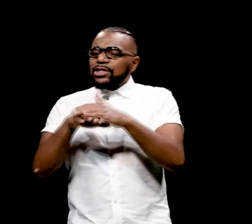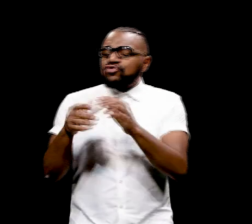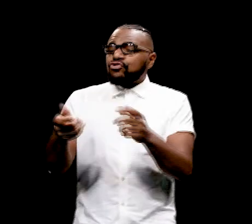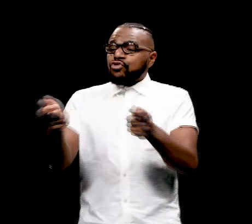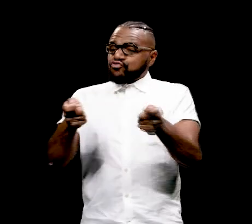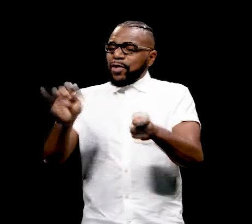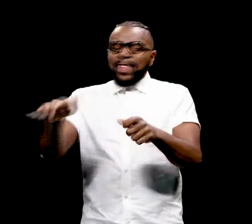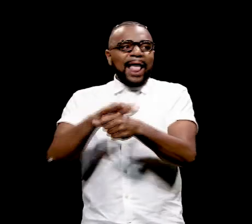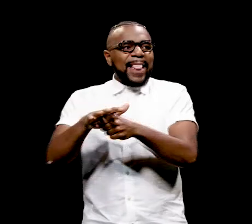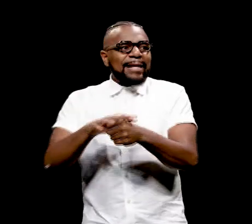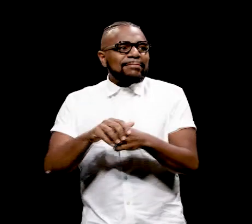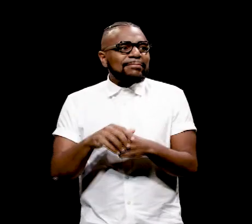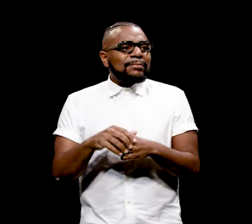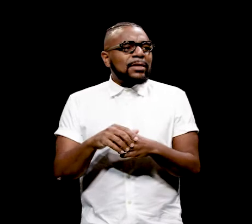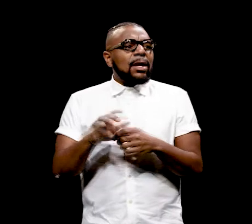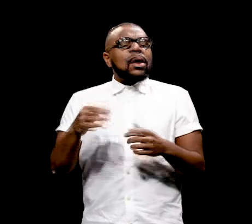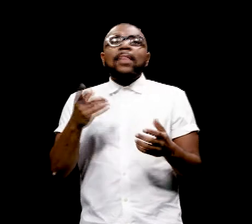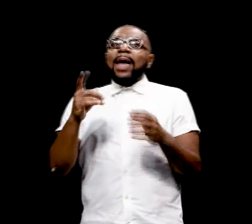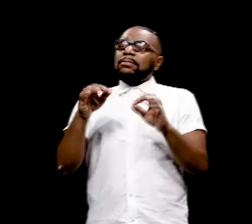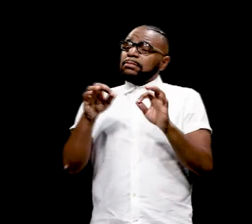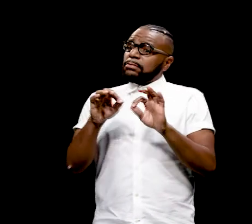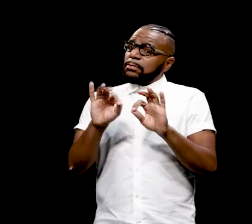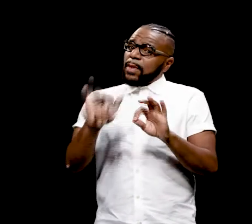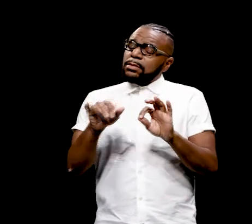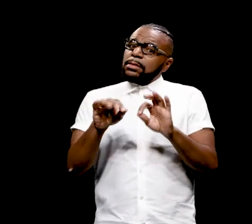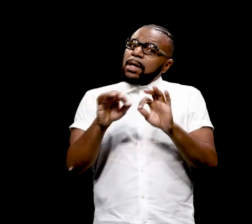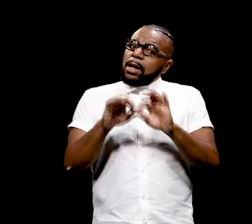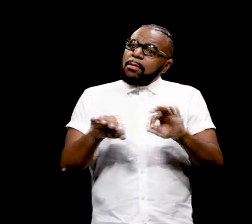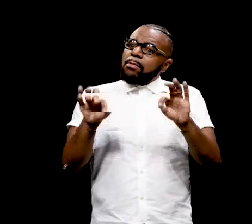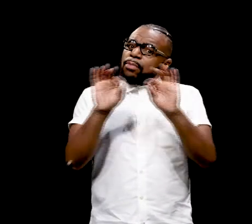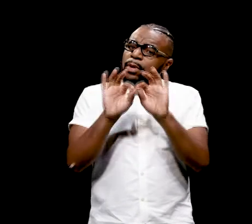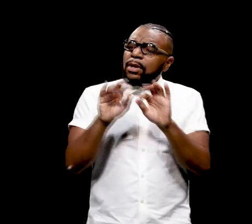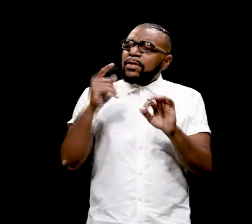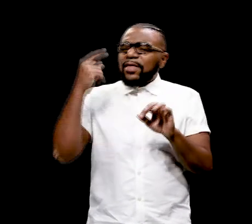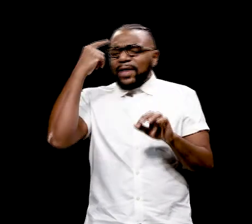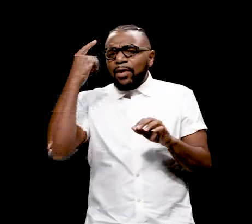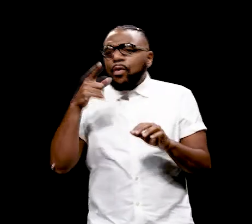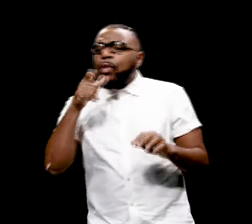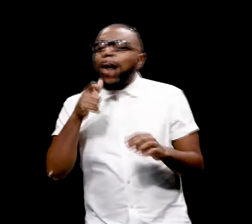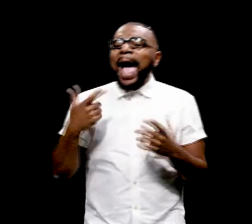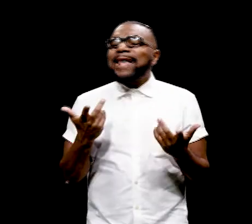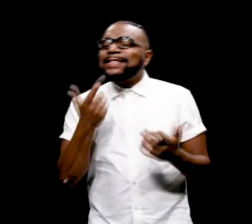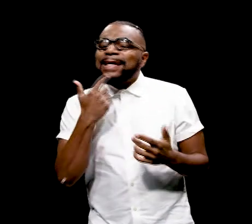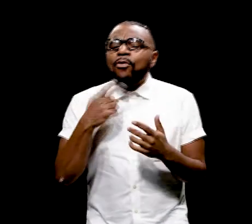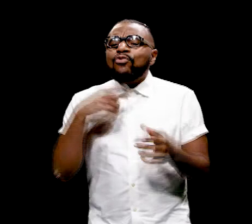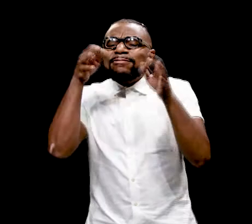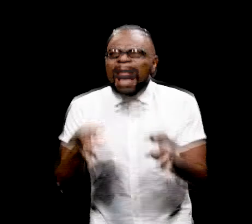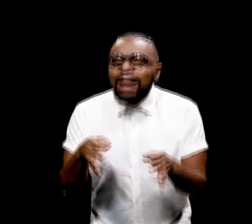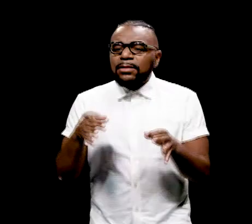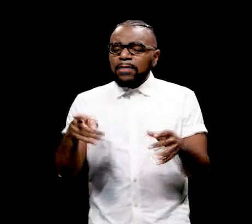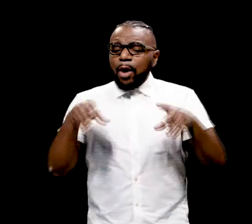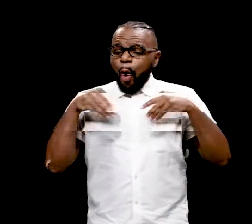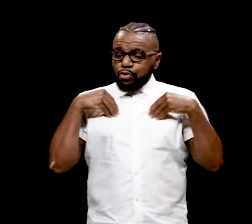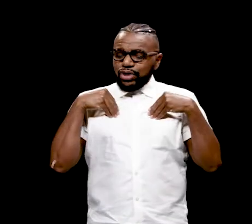ultimately is of the highest order when it comes to who has say over what works, so ownership is very important there. All of